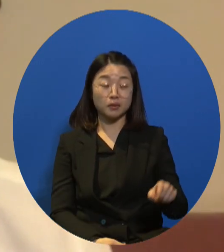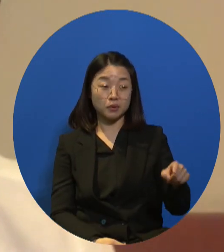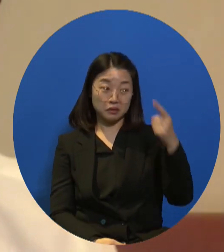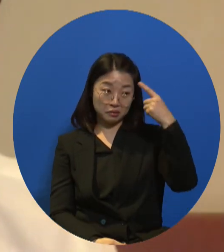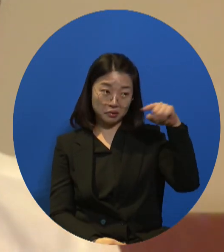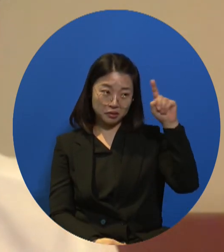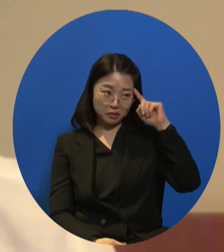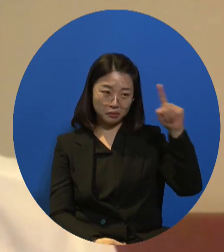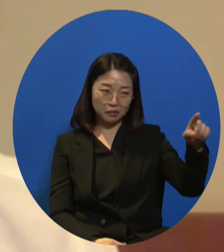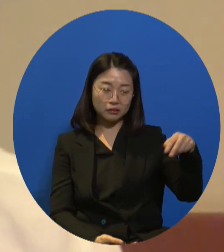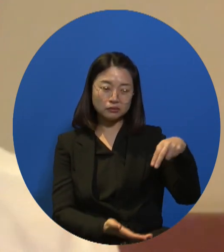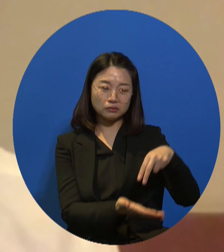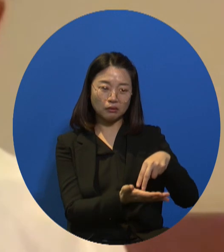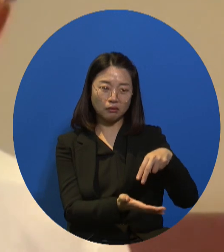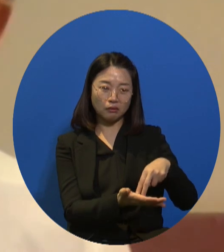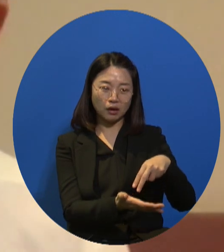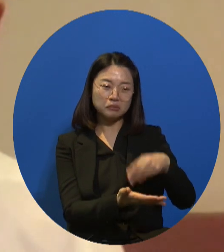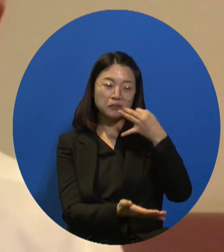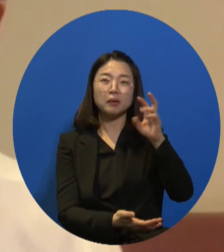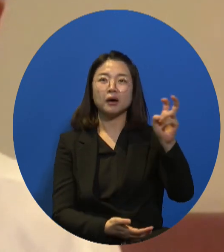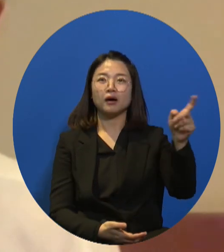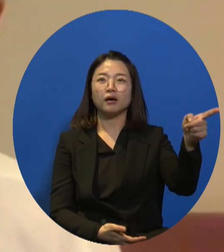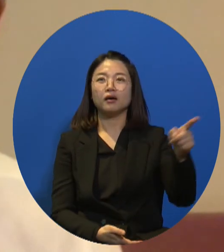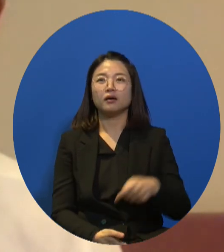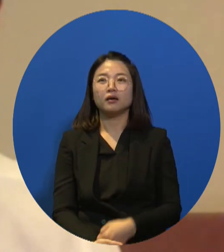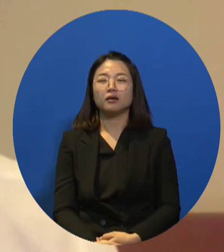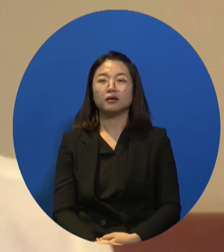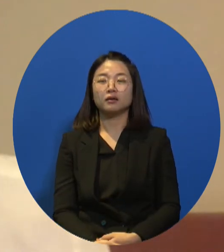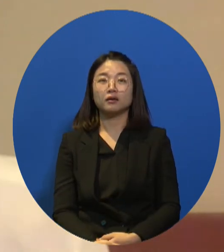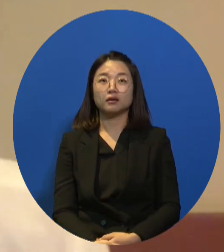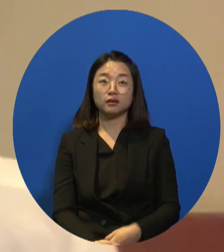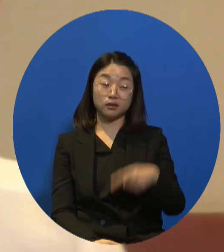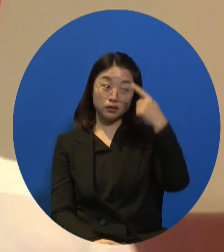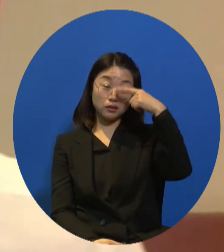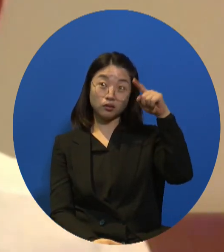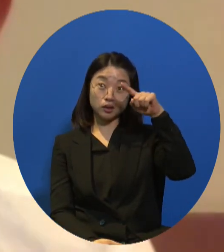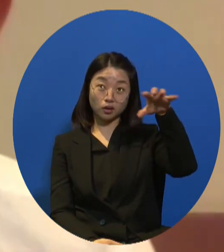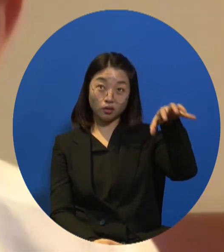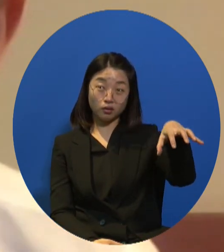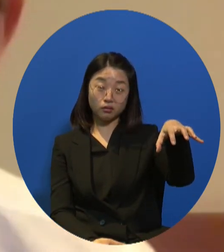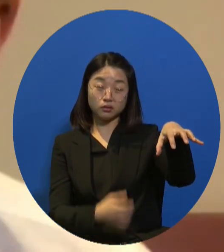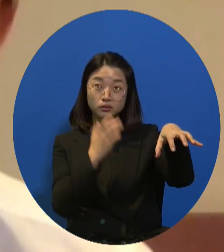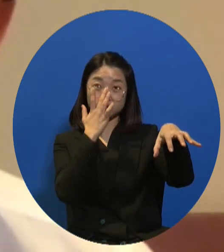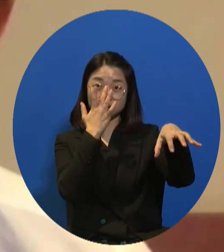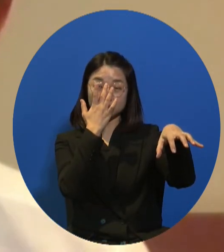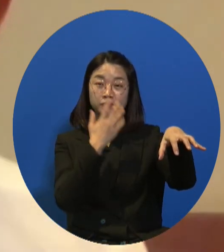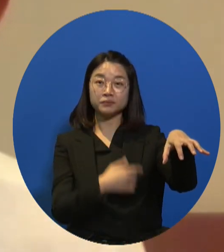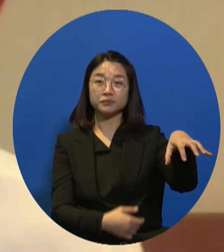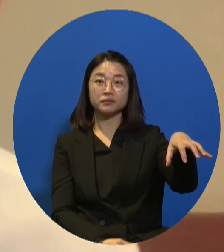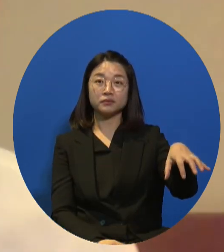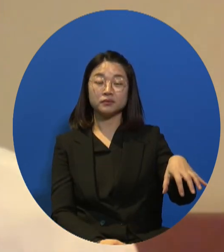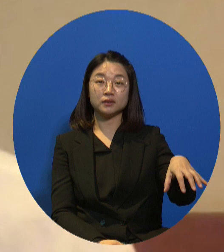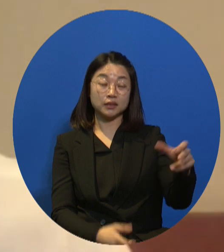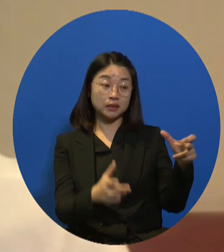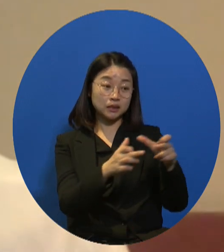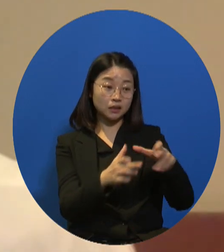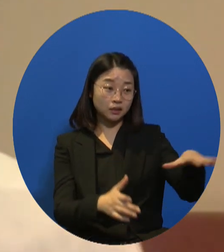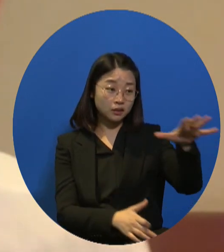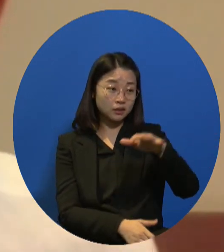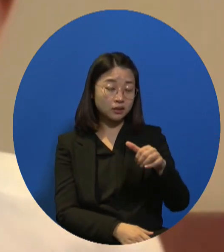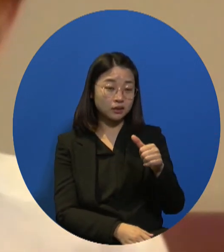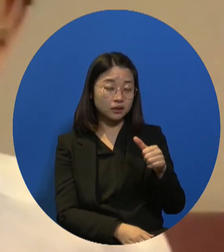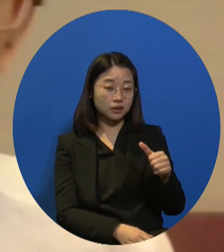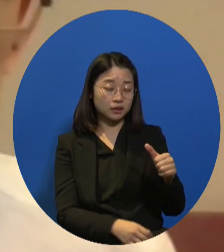disabilities detained in nameless institutions across that country. So yes, I think the point is very well